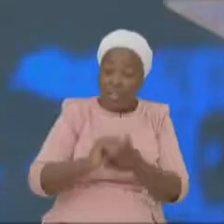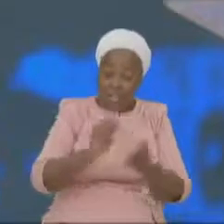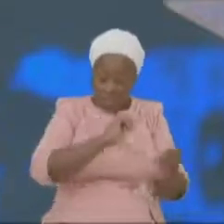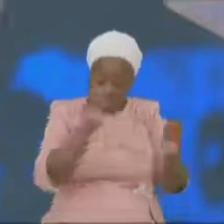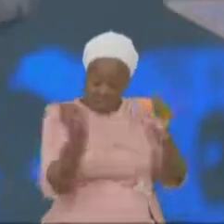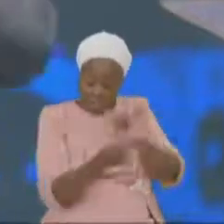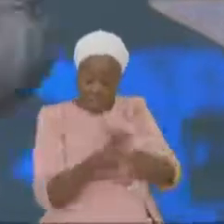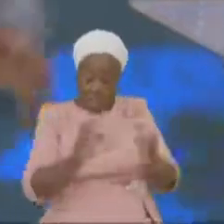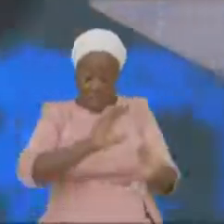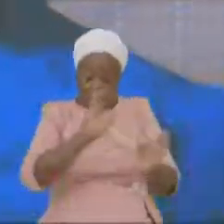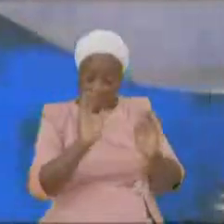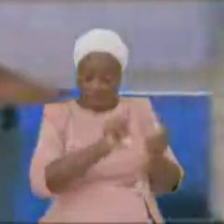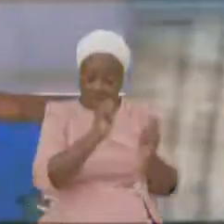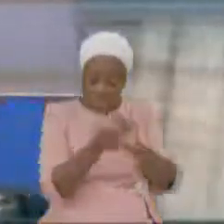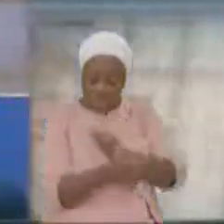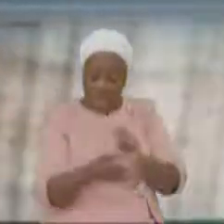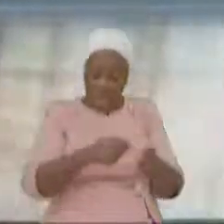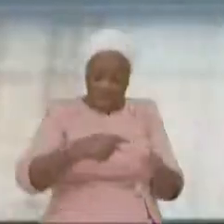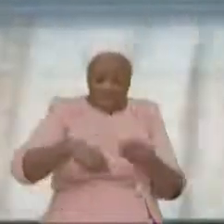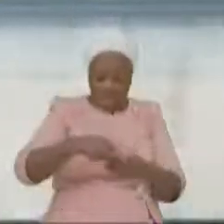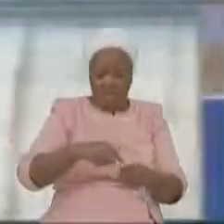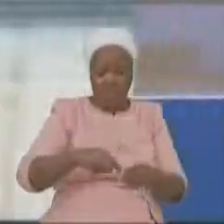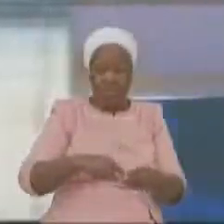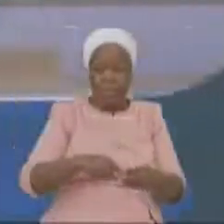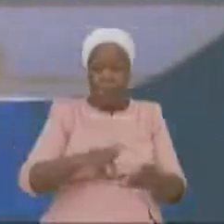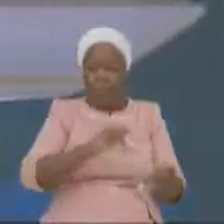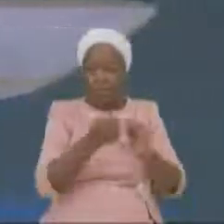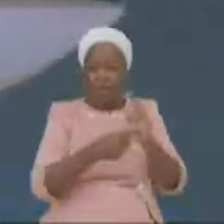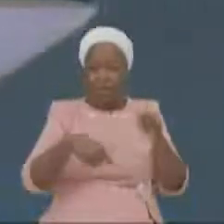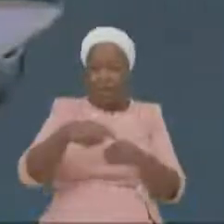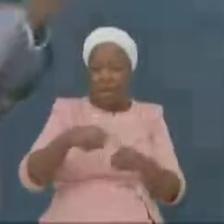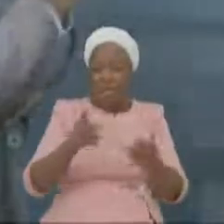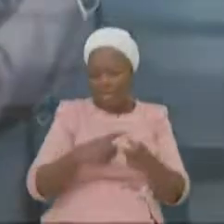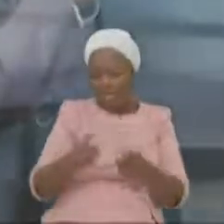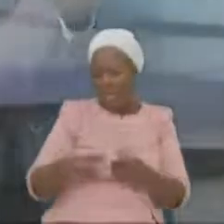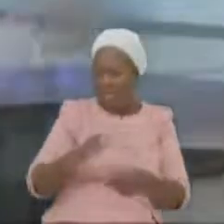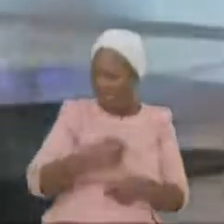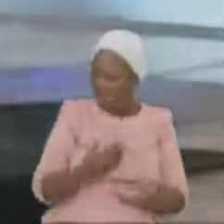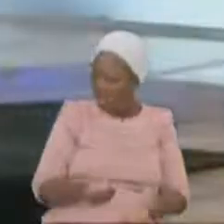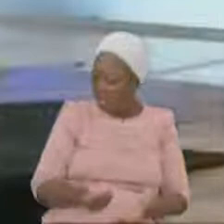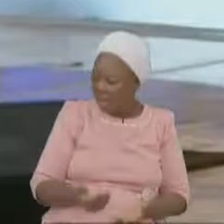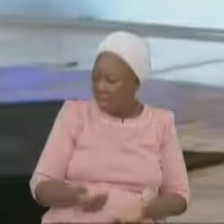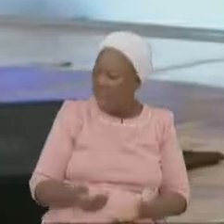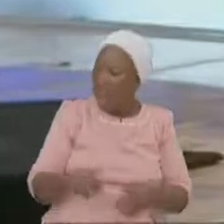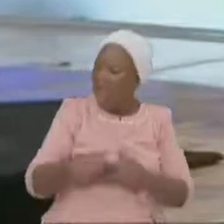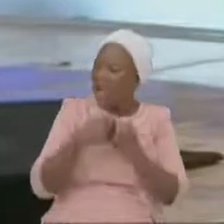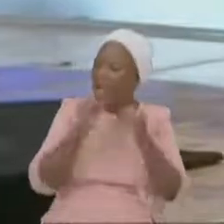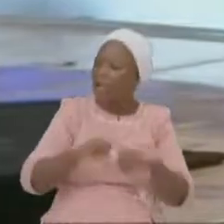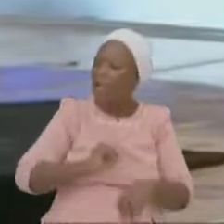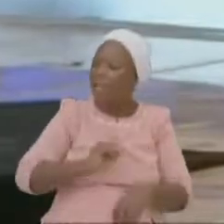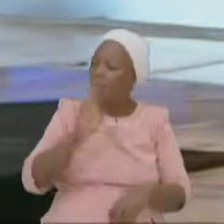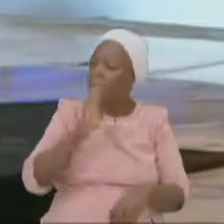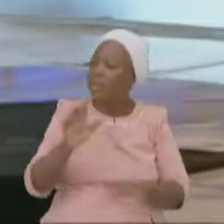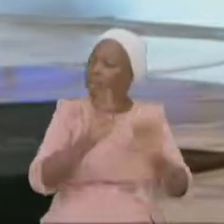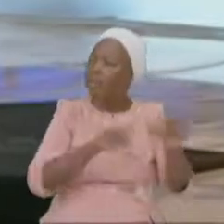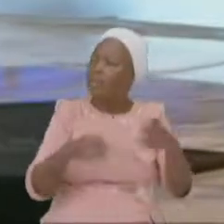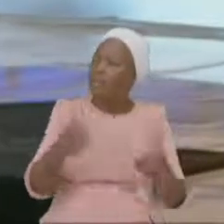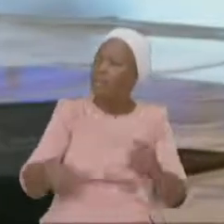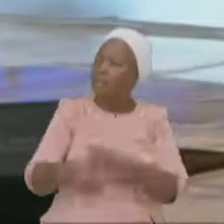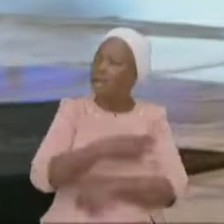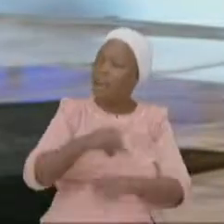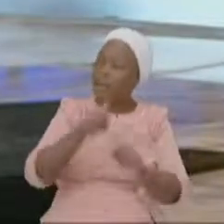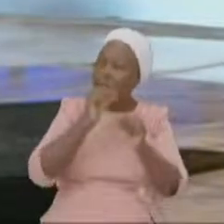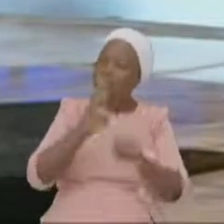around, that's always looking at, how can I be merciful today? And blessed are the